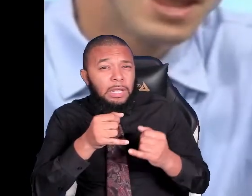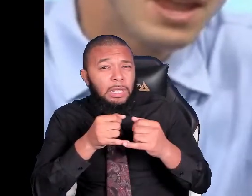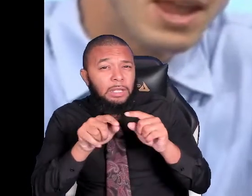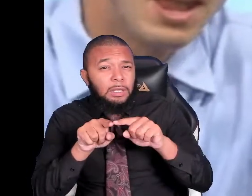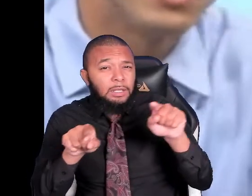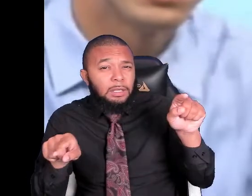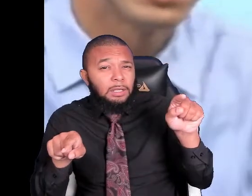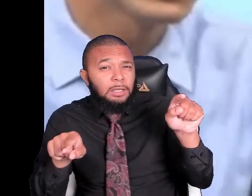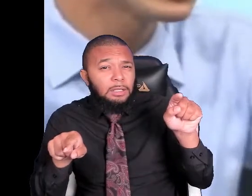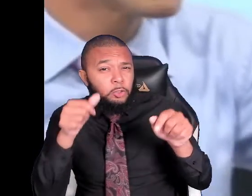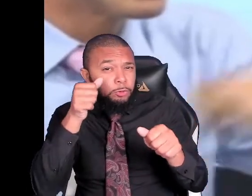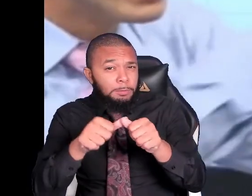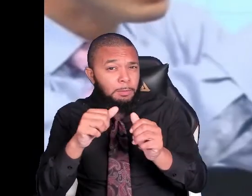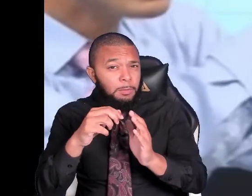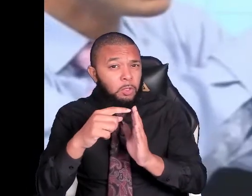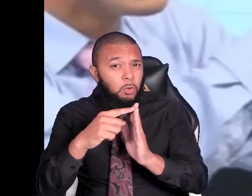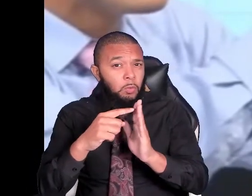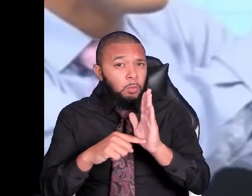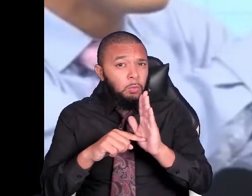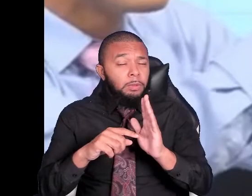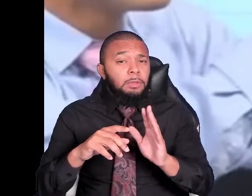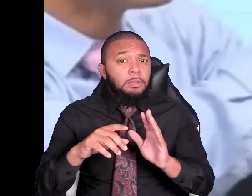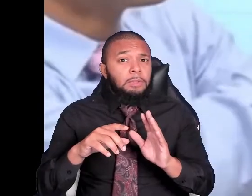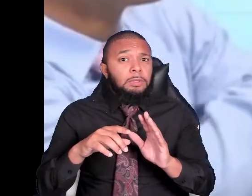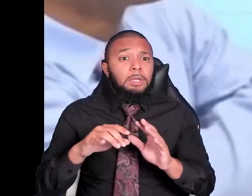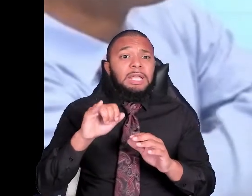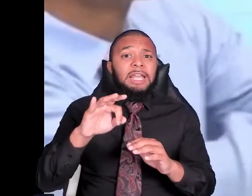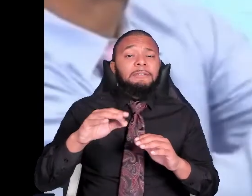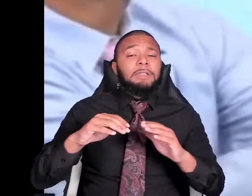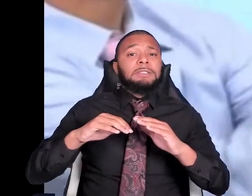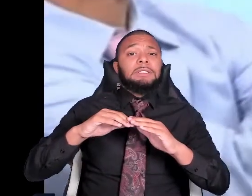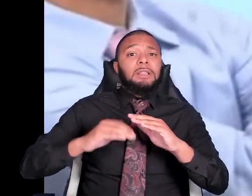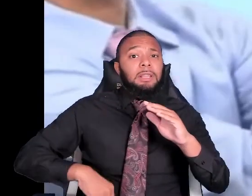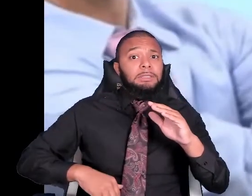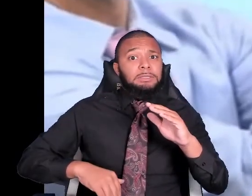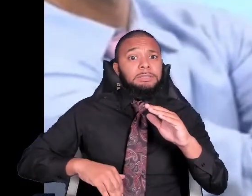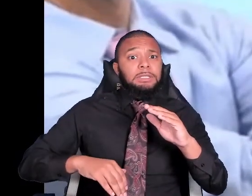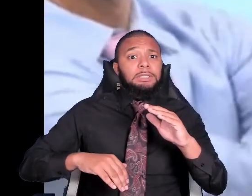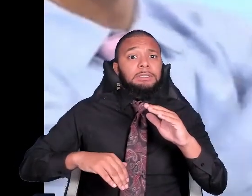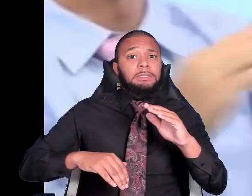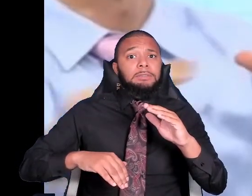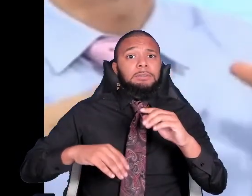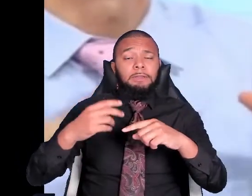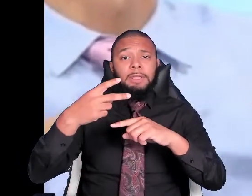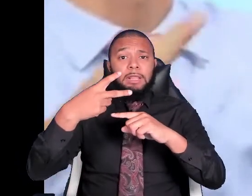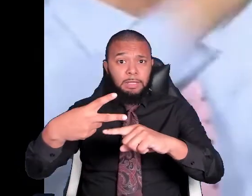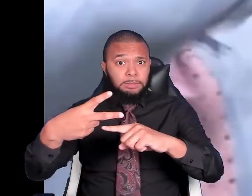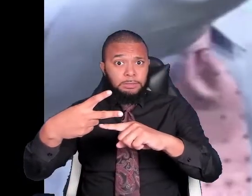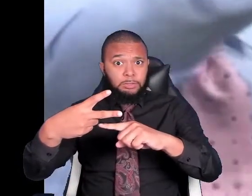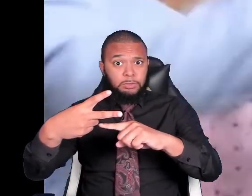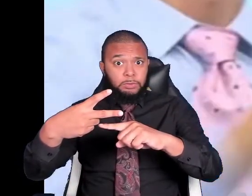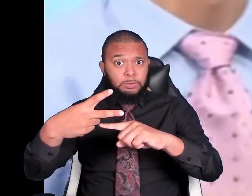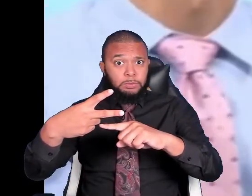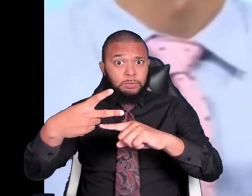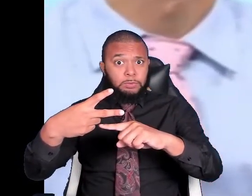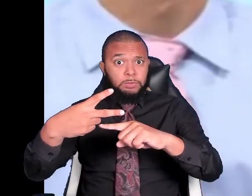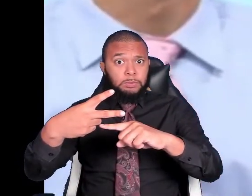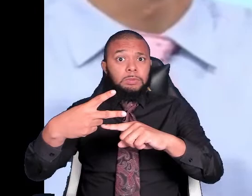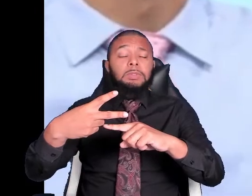rule? If it's less than or equal to, or greater than or equal to, we draw a straight